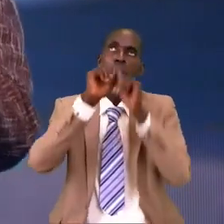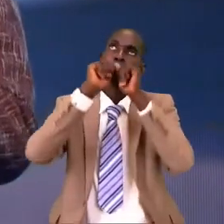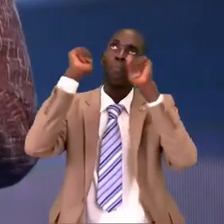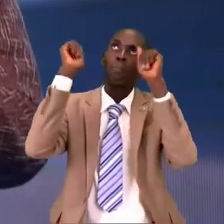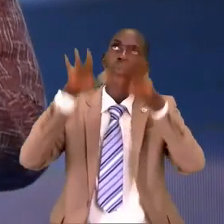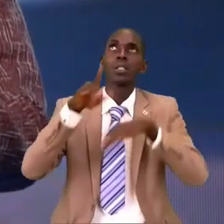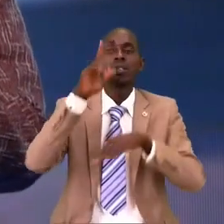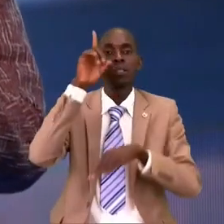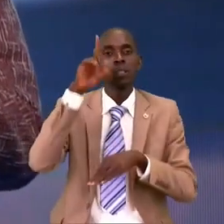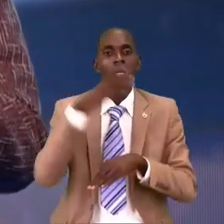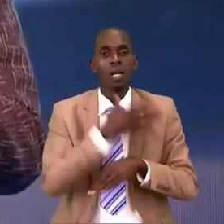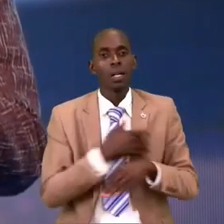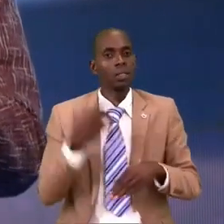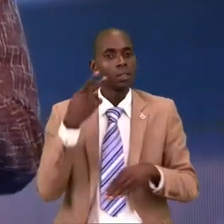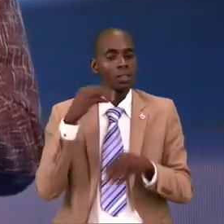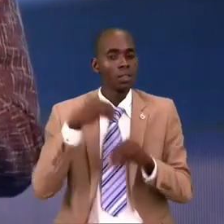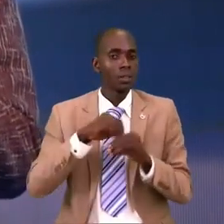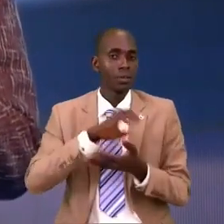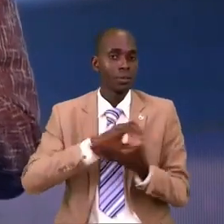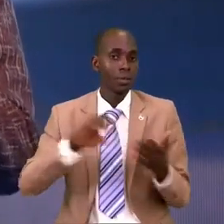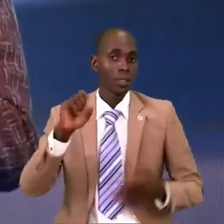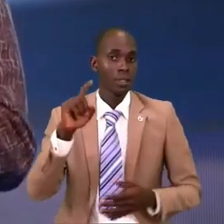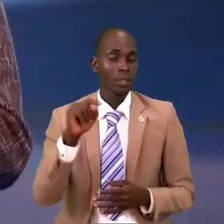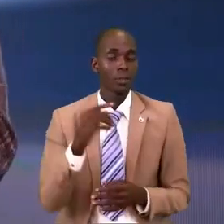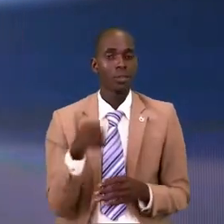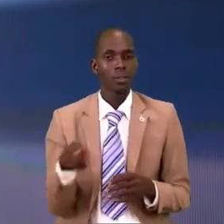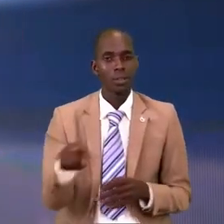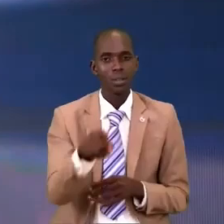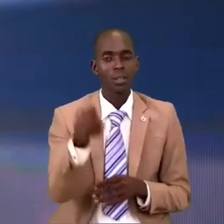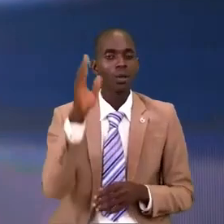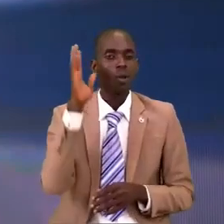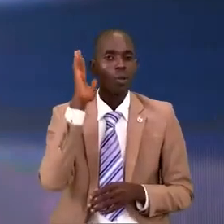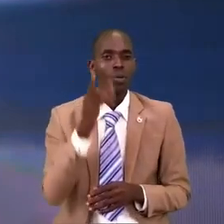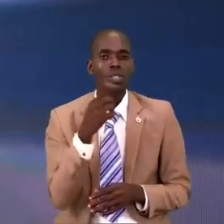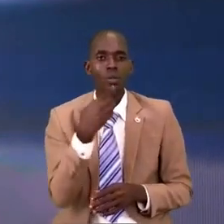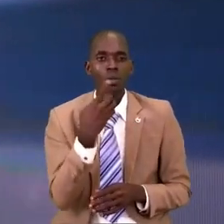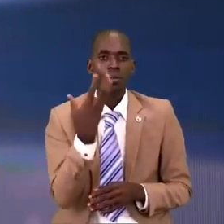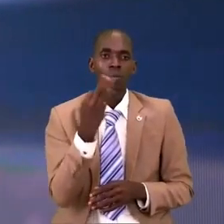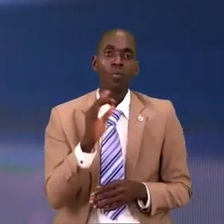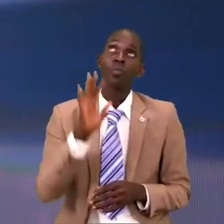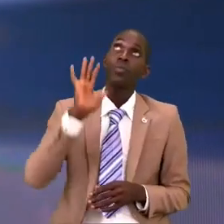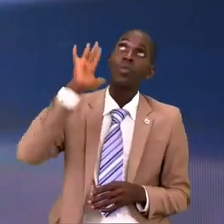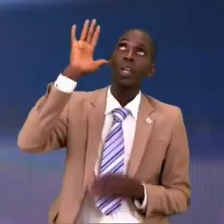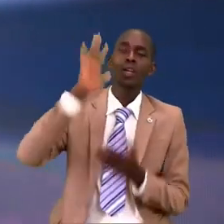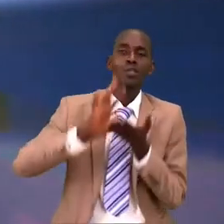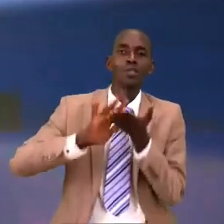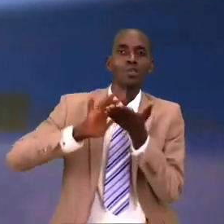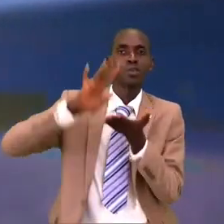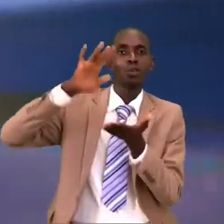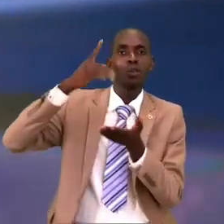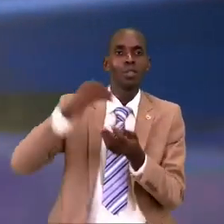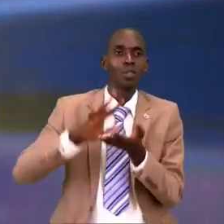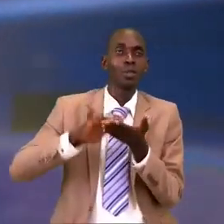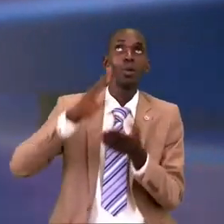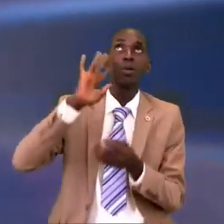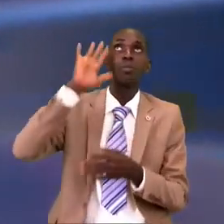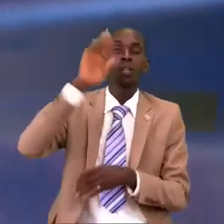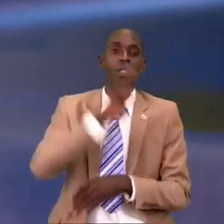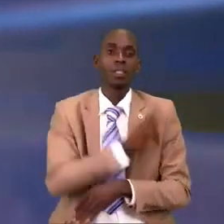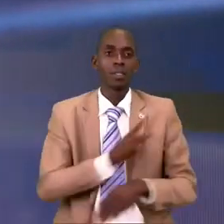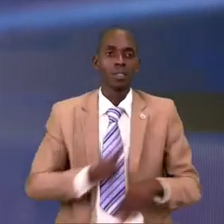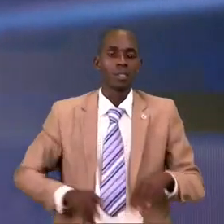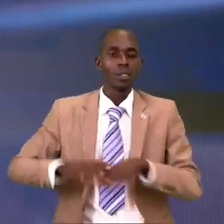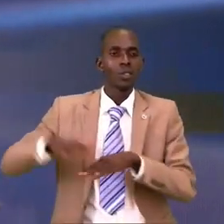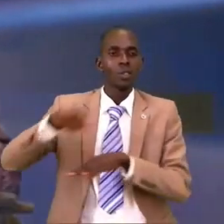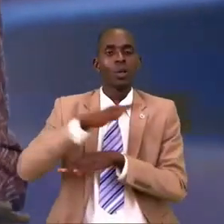thy kingdom, and talk of thy power. In verse 12, it says, in verse 12, to make